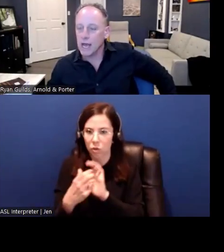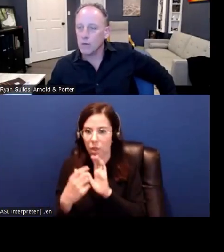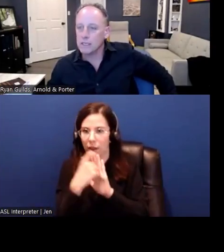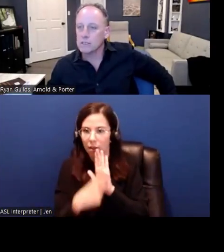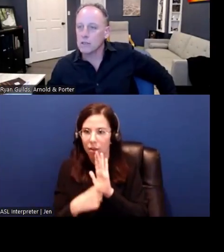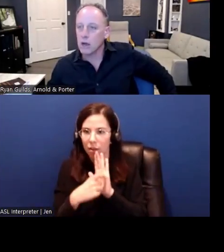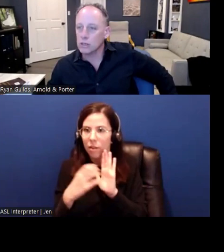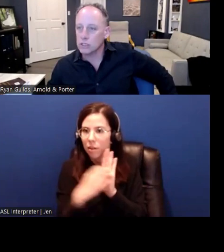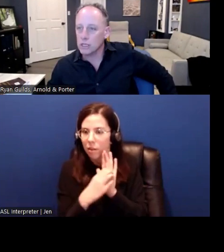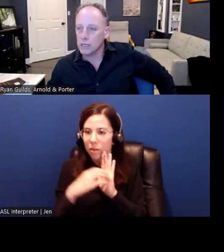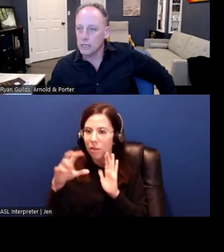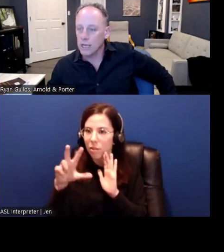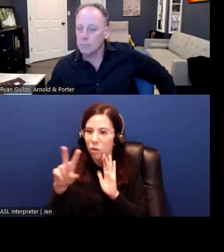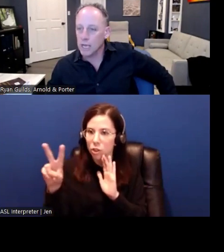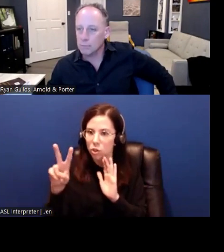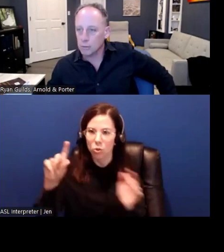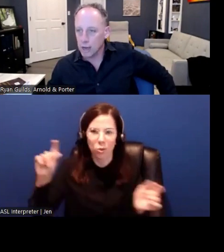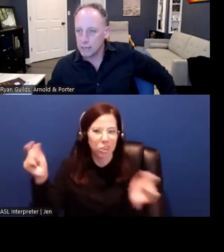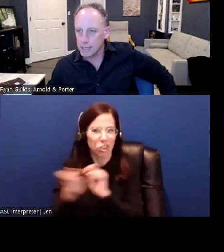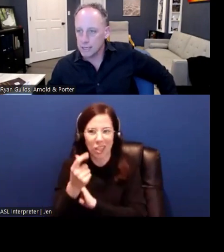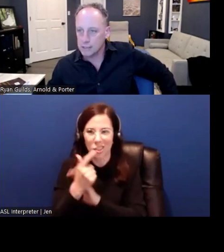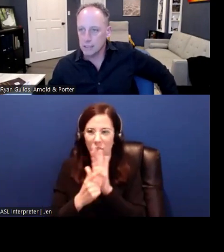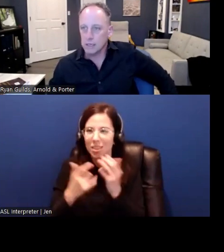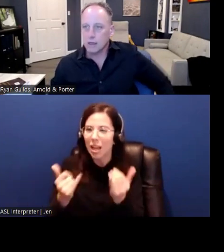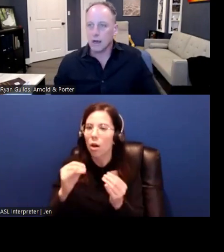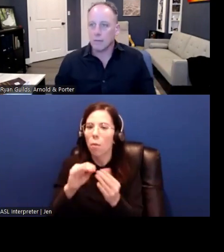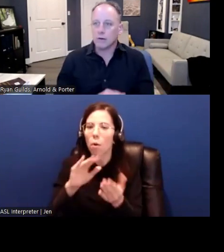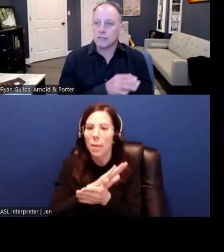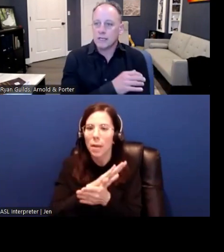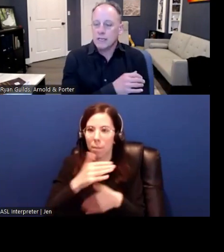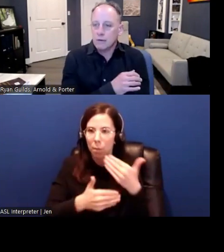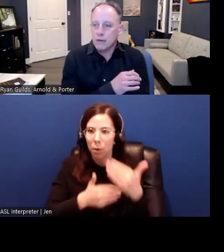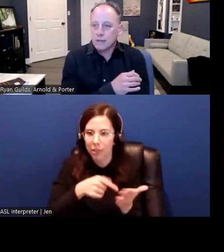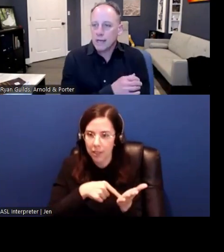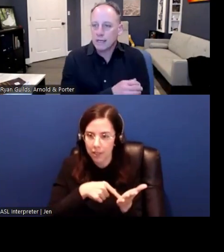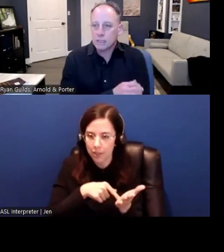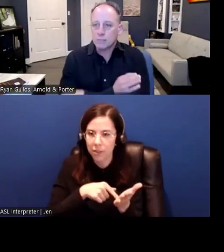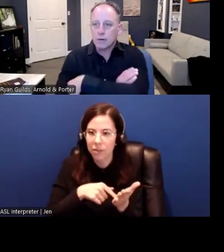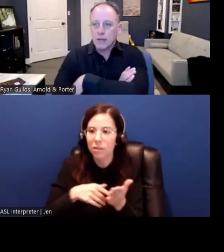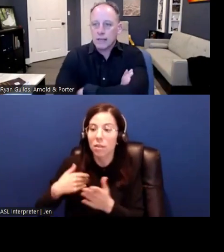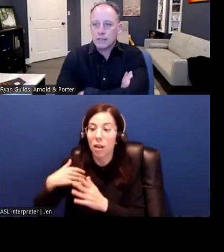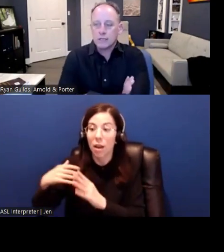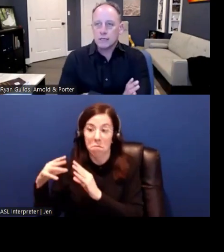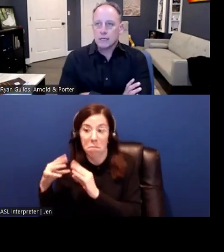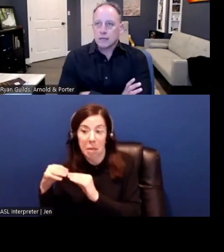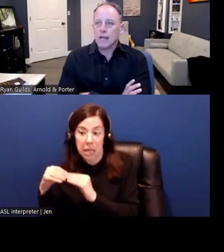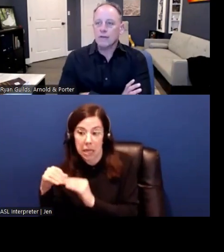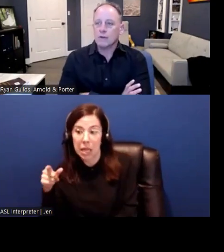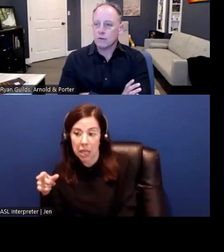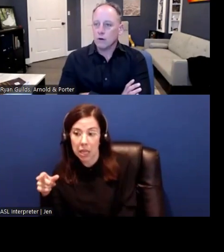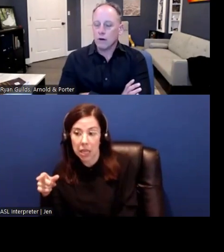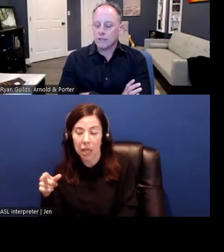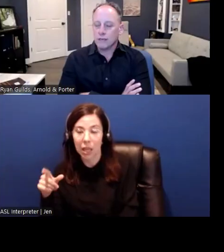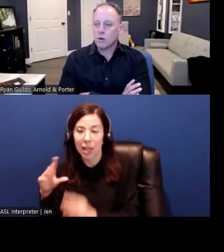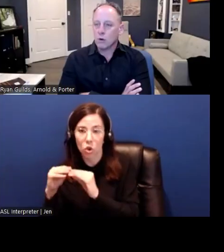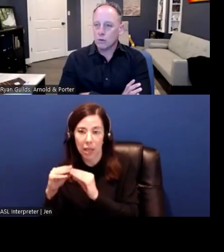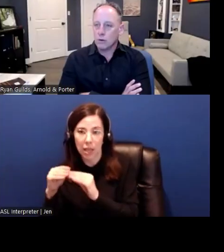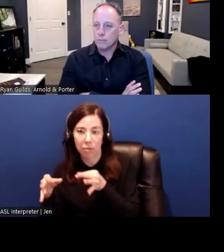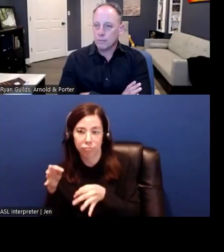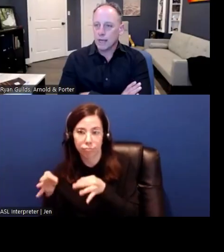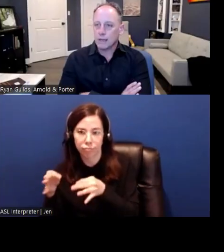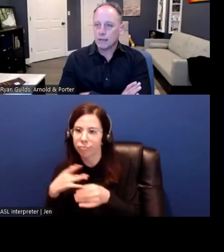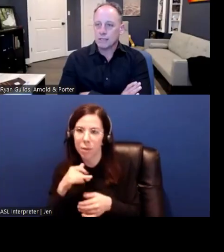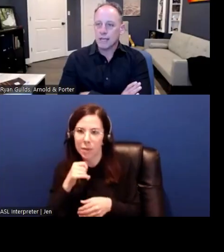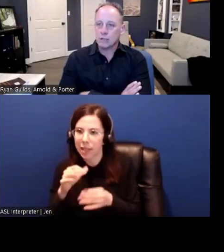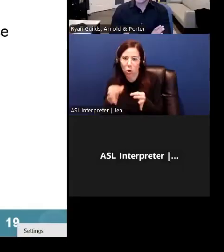And now it is largely a paper process. There is a hearing that is not even often in a